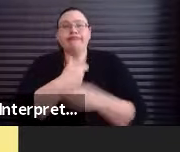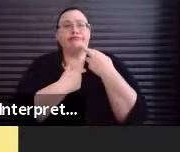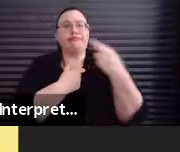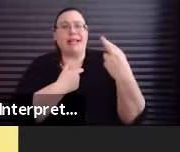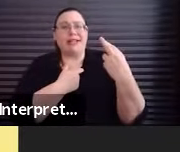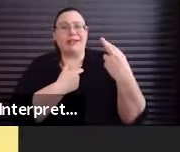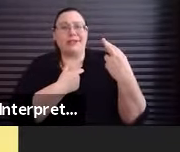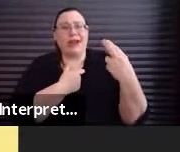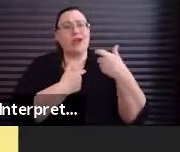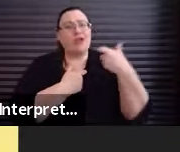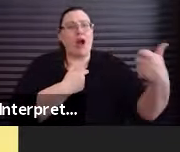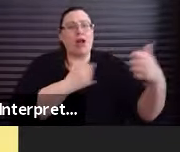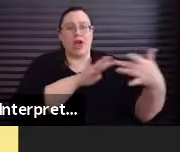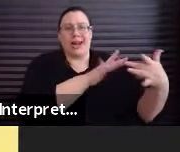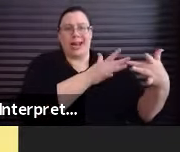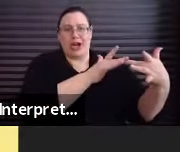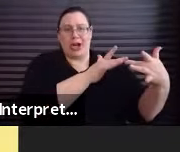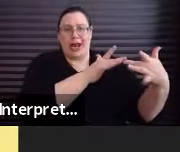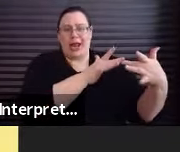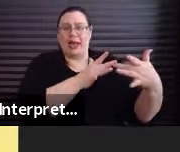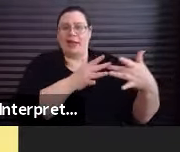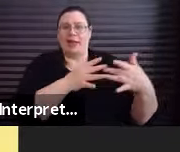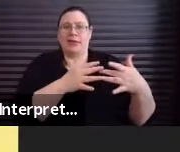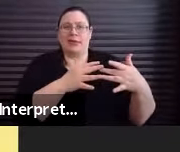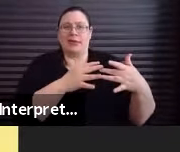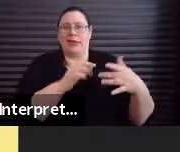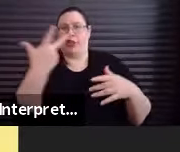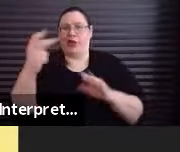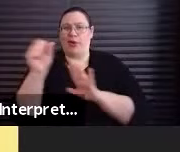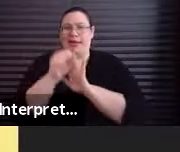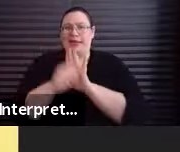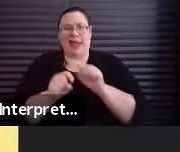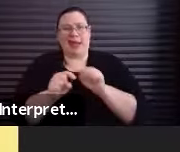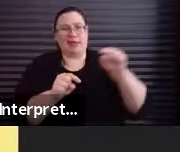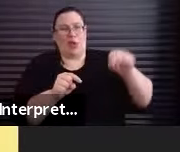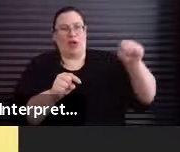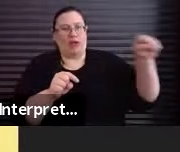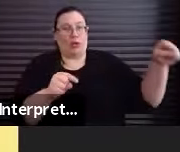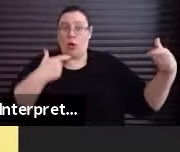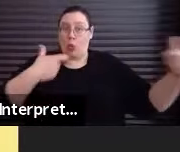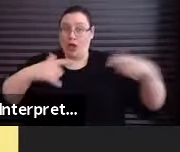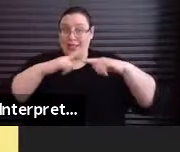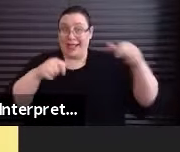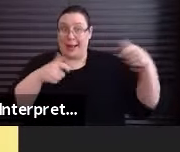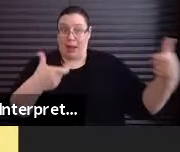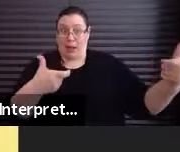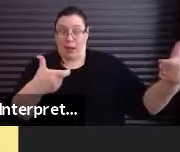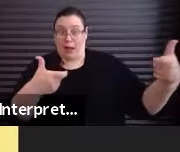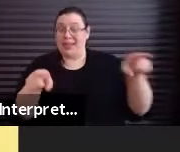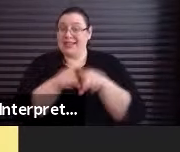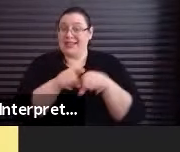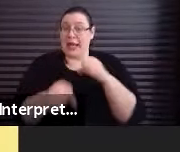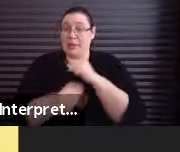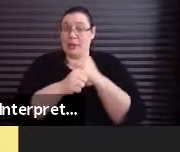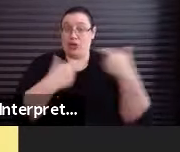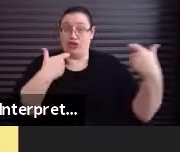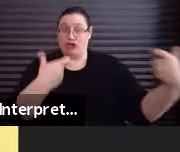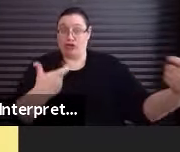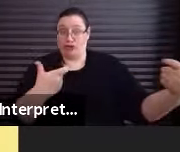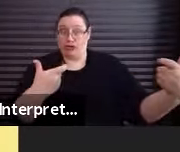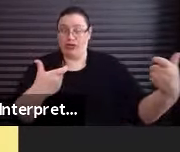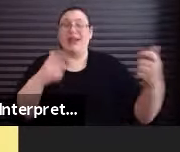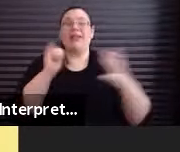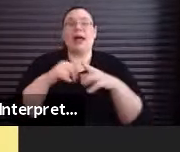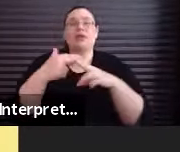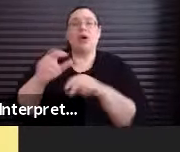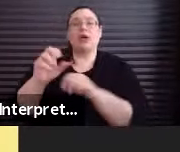it on the internet 3 states over, but we're watching it at the exact same time and seeing the same commercials. That is simultaneous